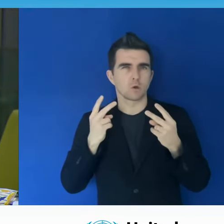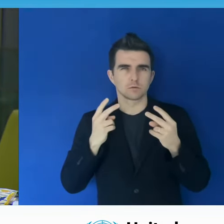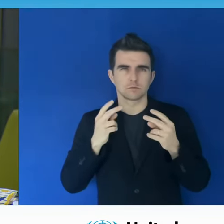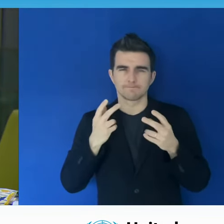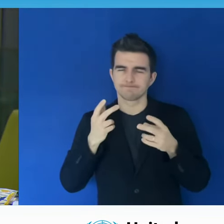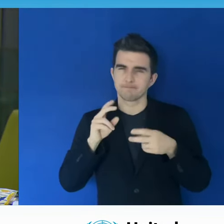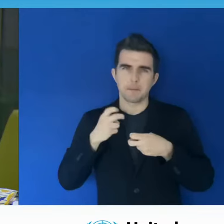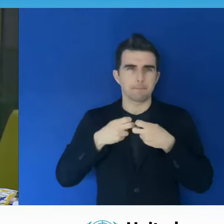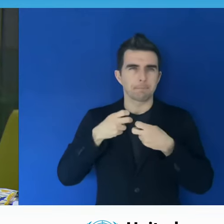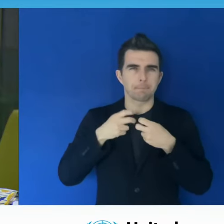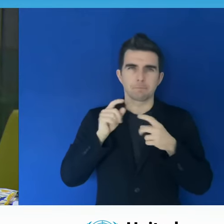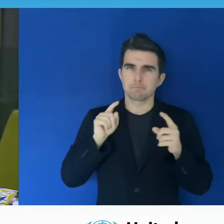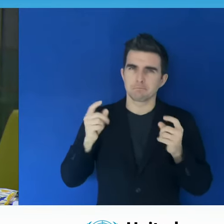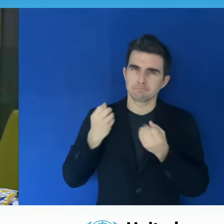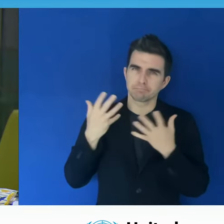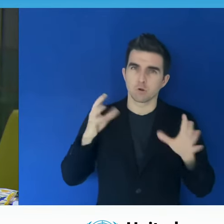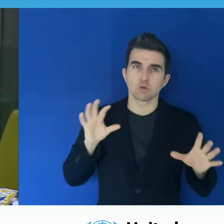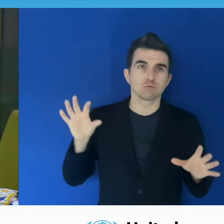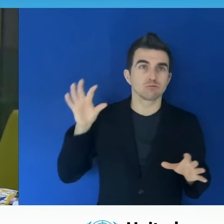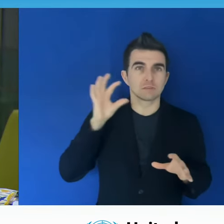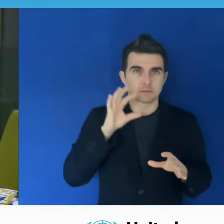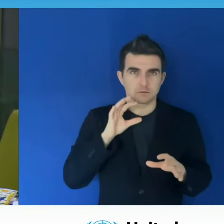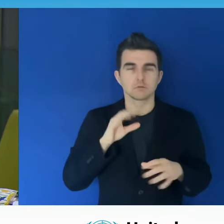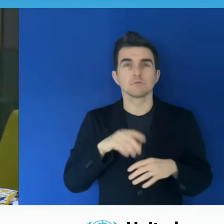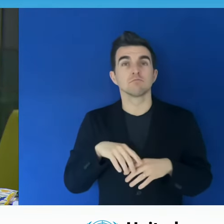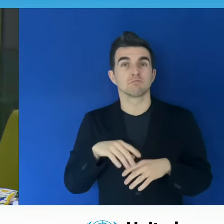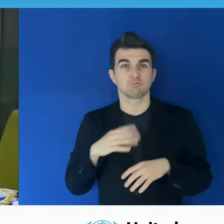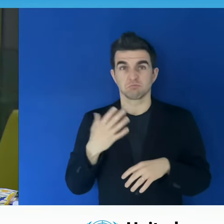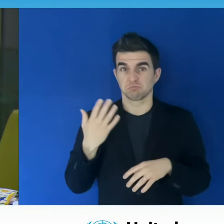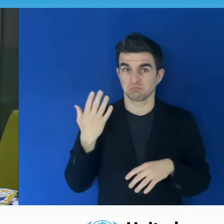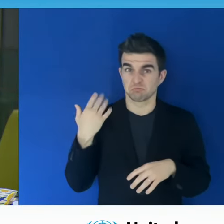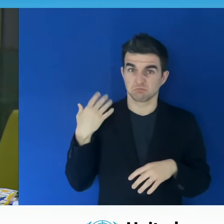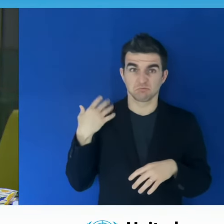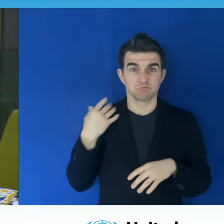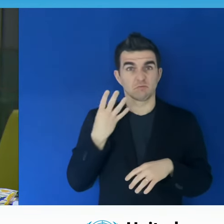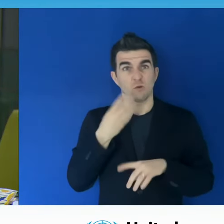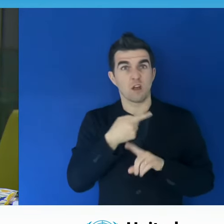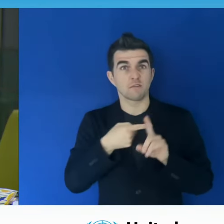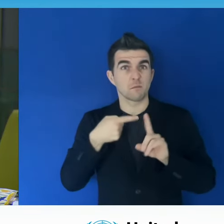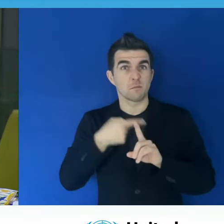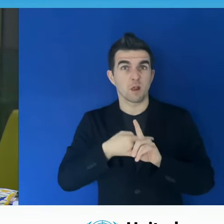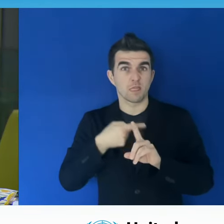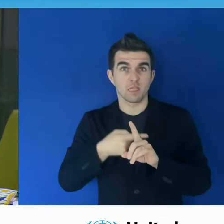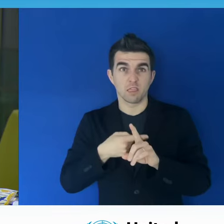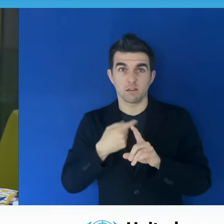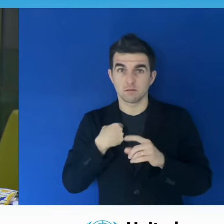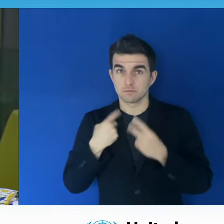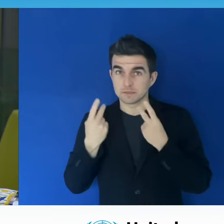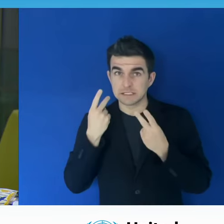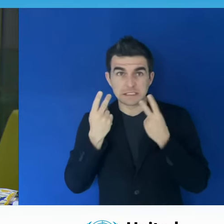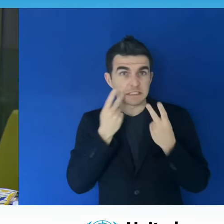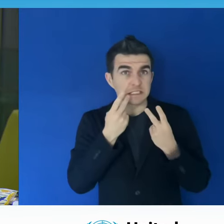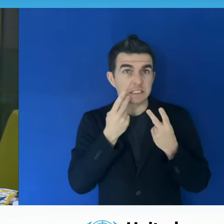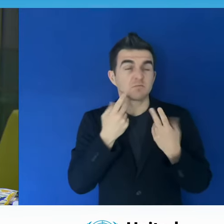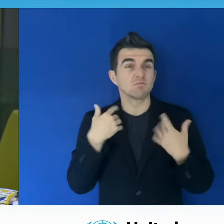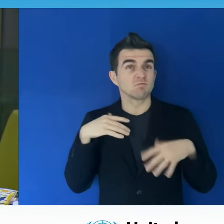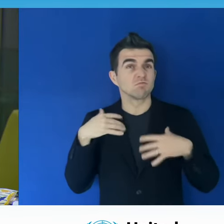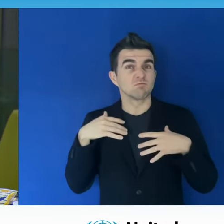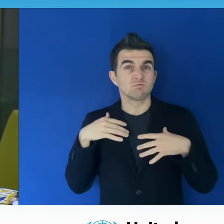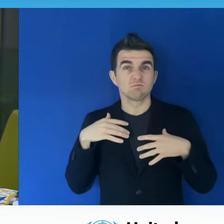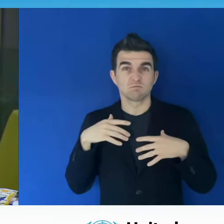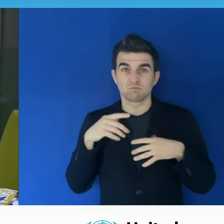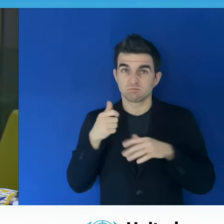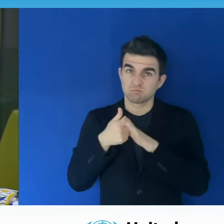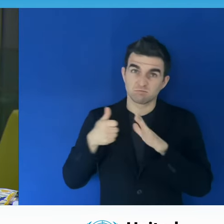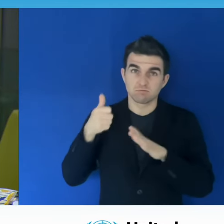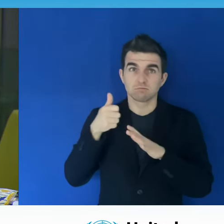office, with the possibility of sharing with the young people from all regions around the world and having traveled